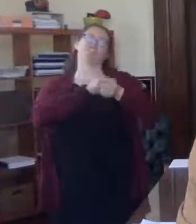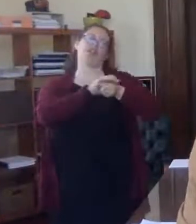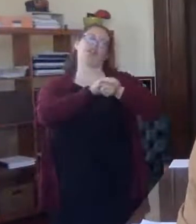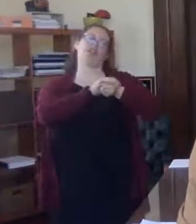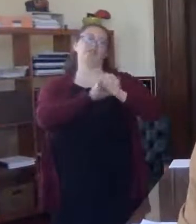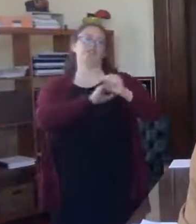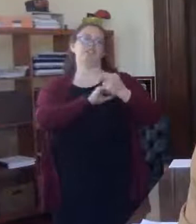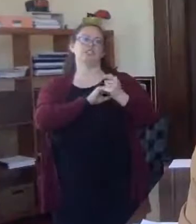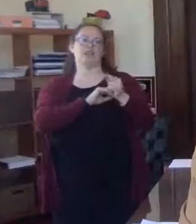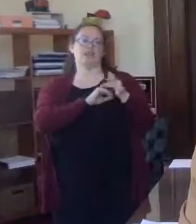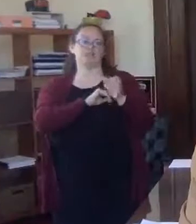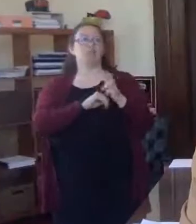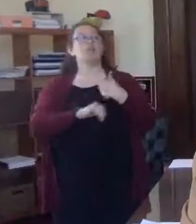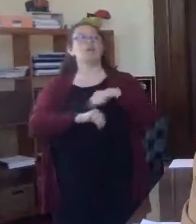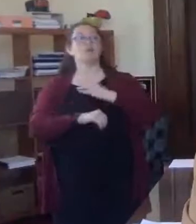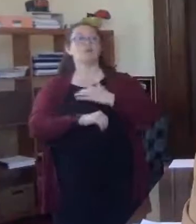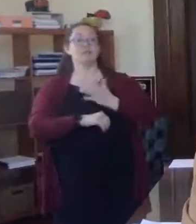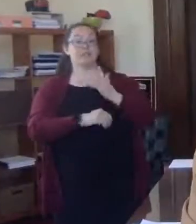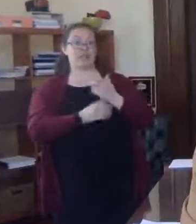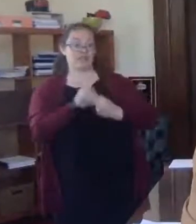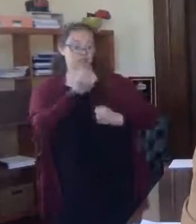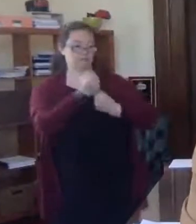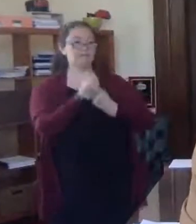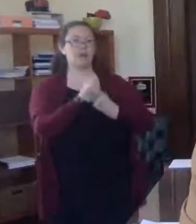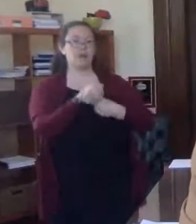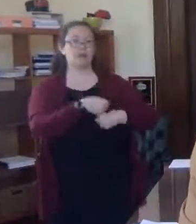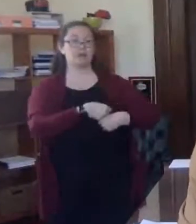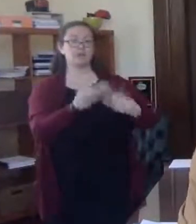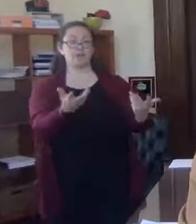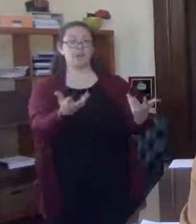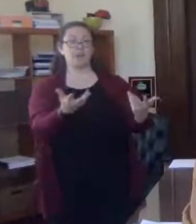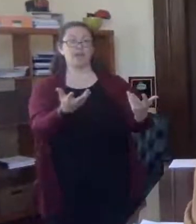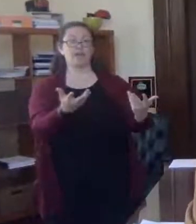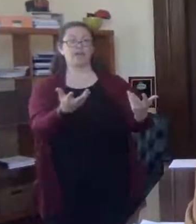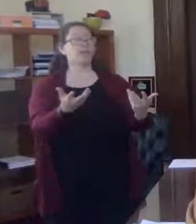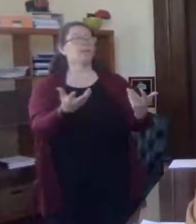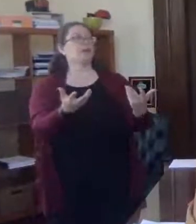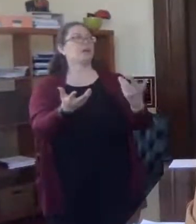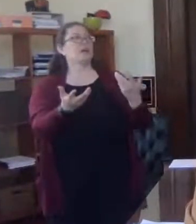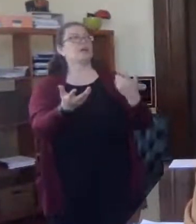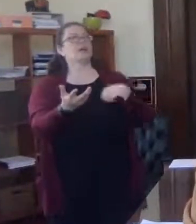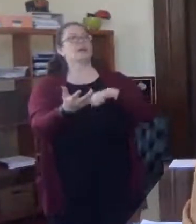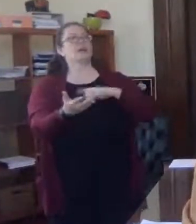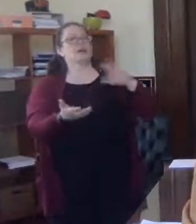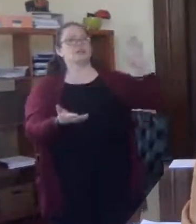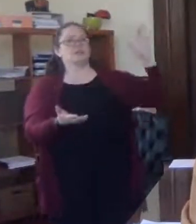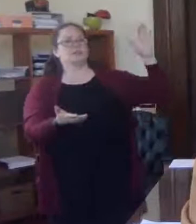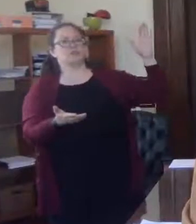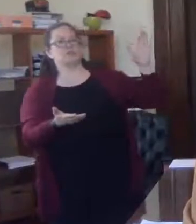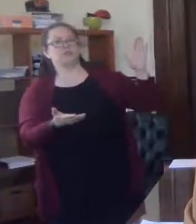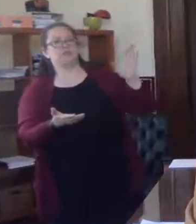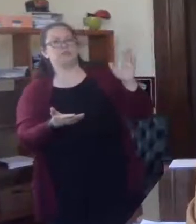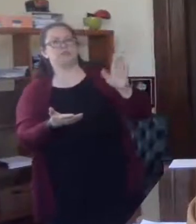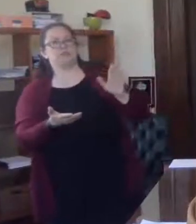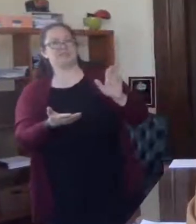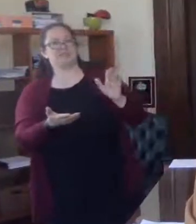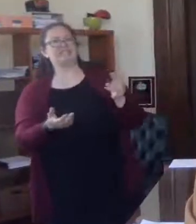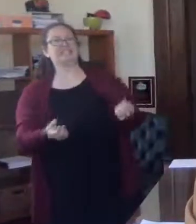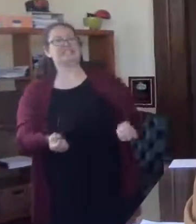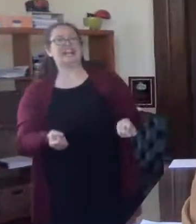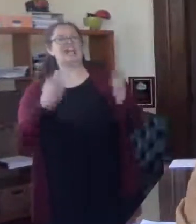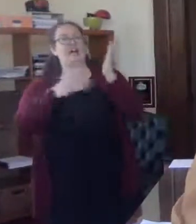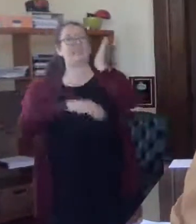normally fund and who provide those beds have been reducing the number of occupied beds in order